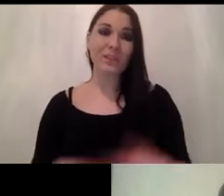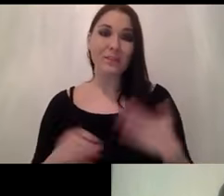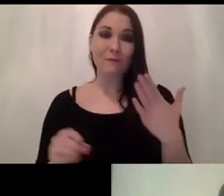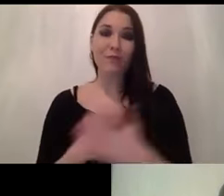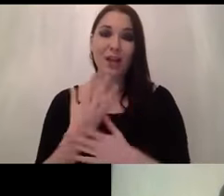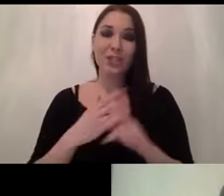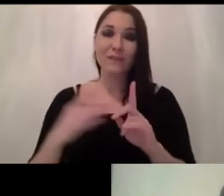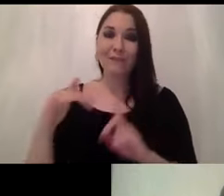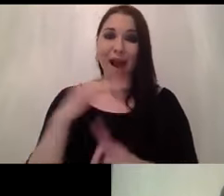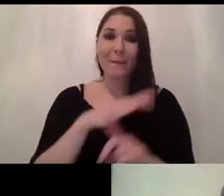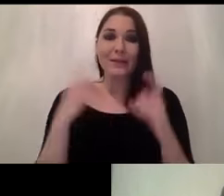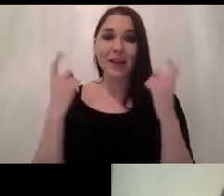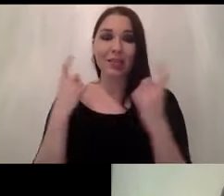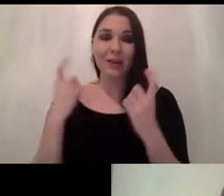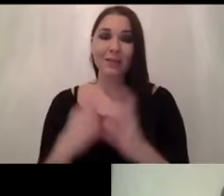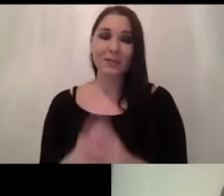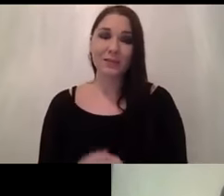maybe.